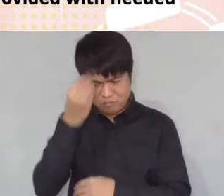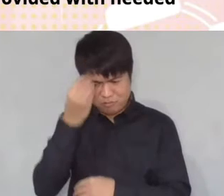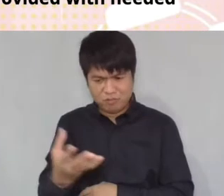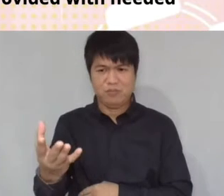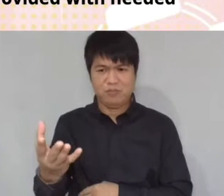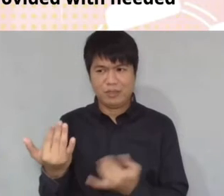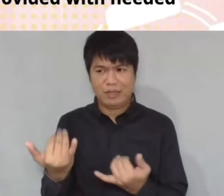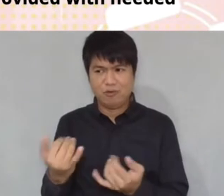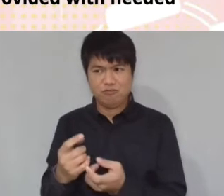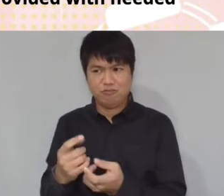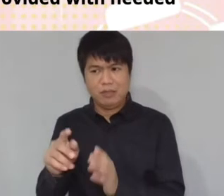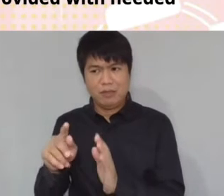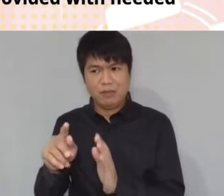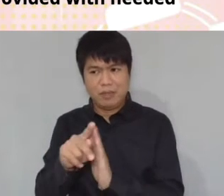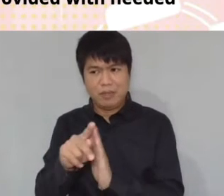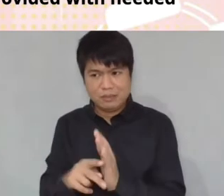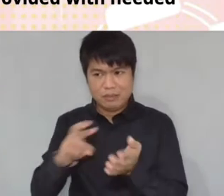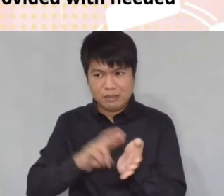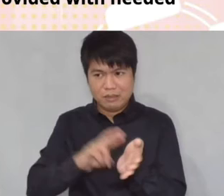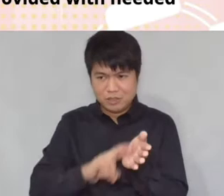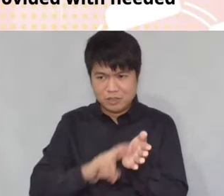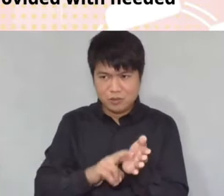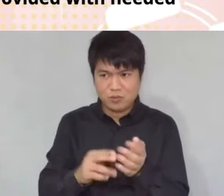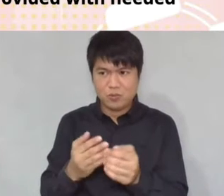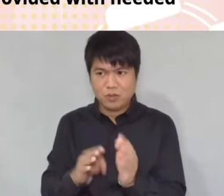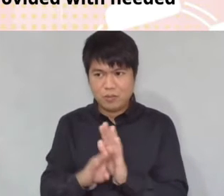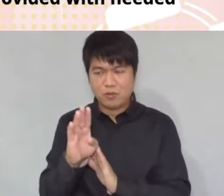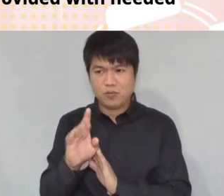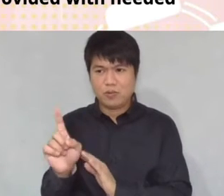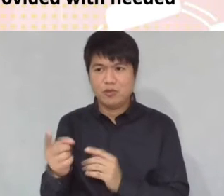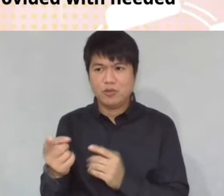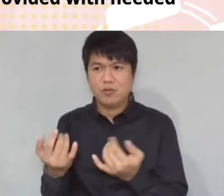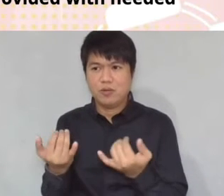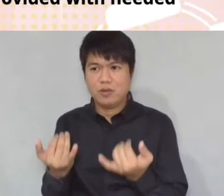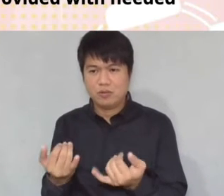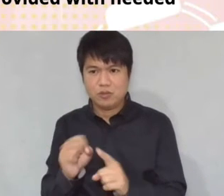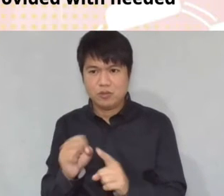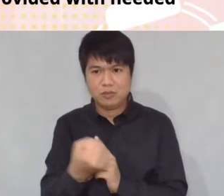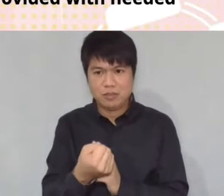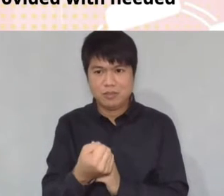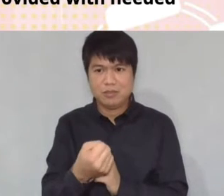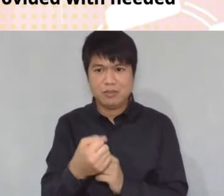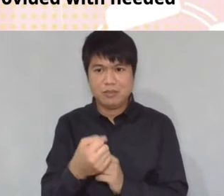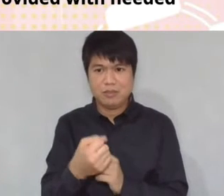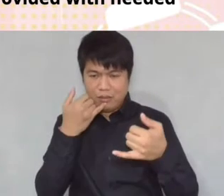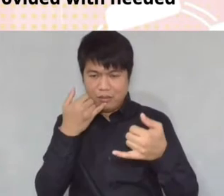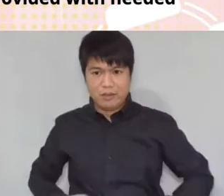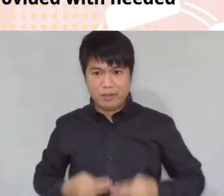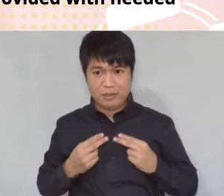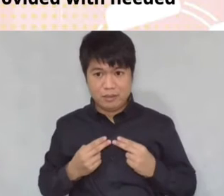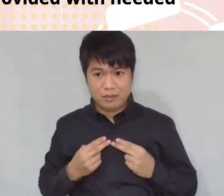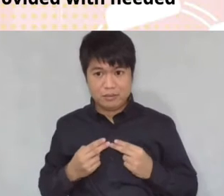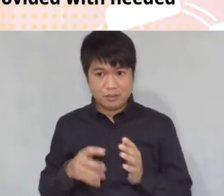through this policy research to enhancing whatever is existing right now. So telehealth would require new sets of